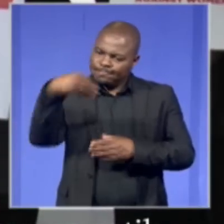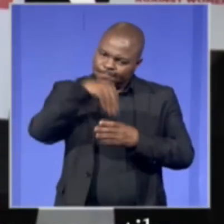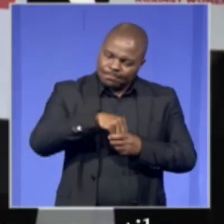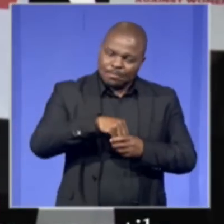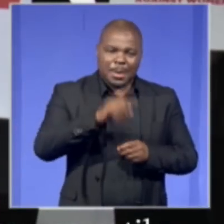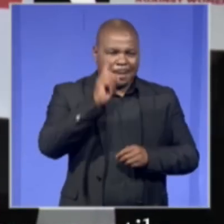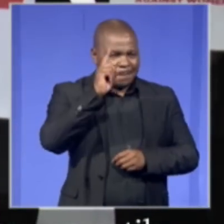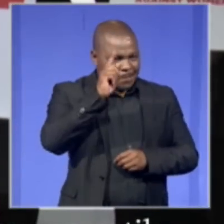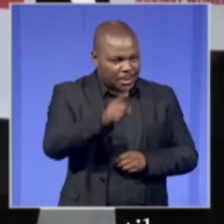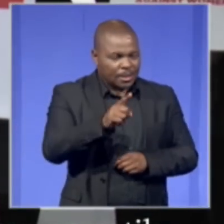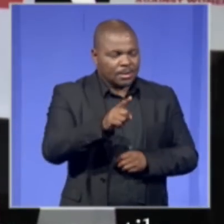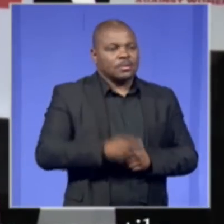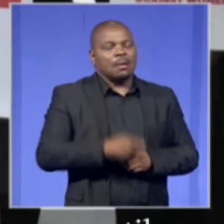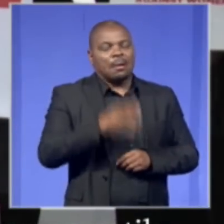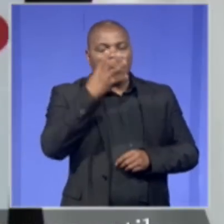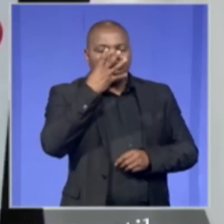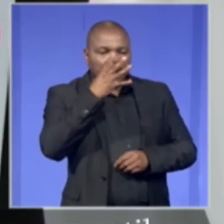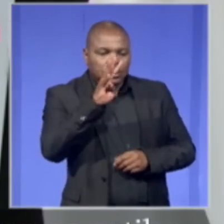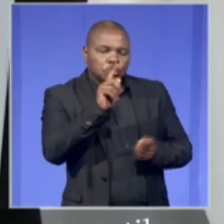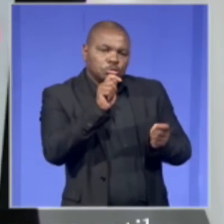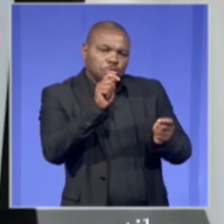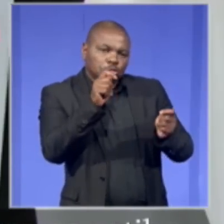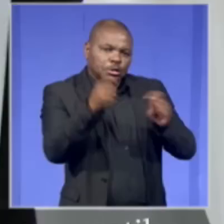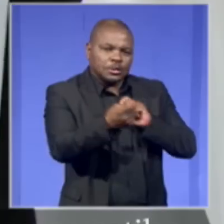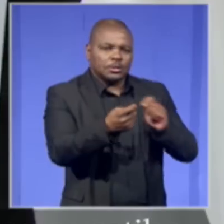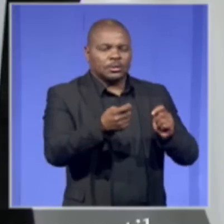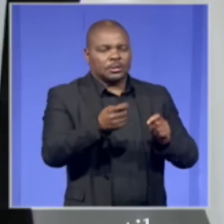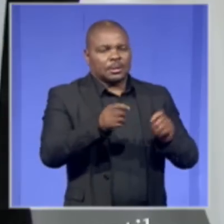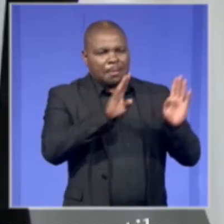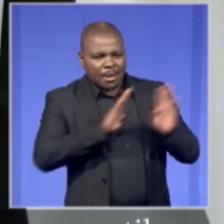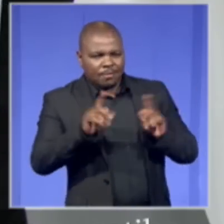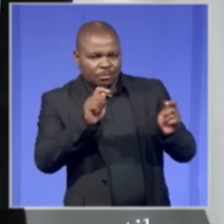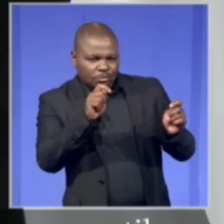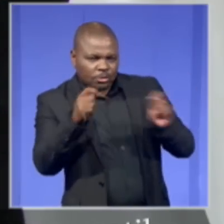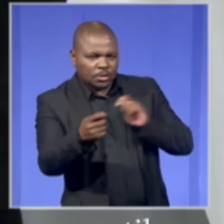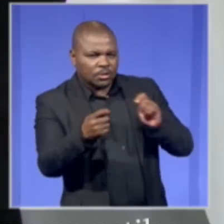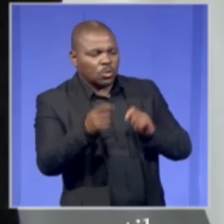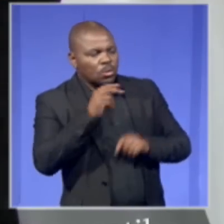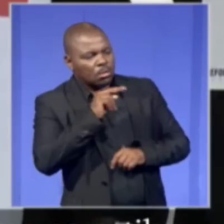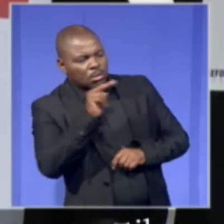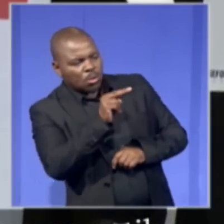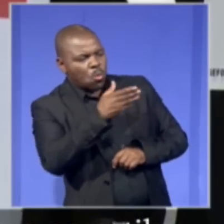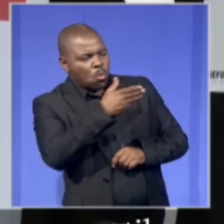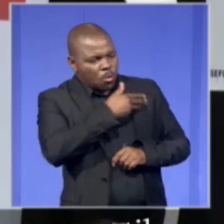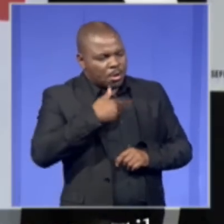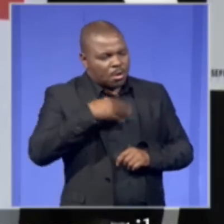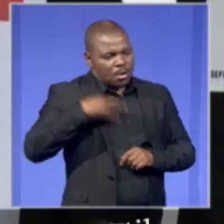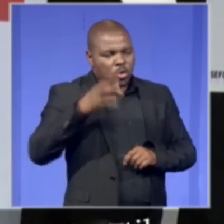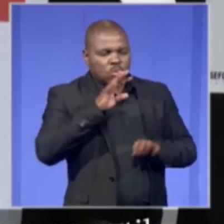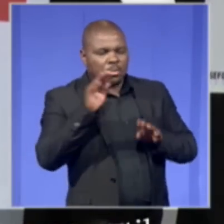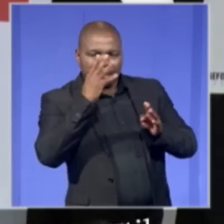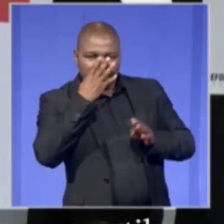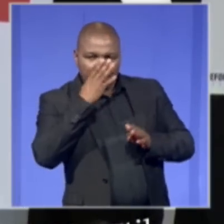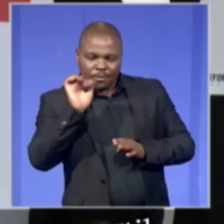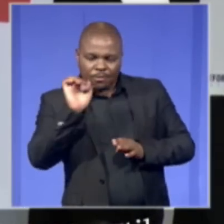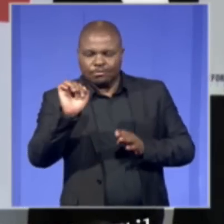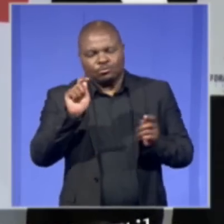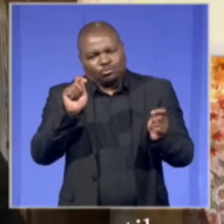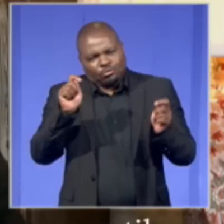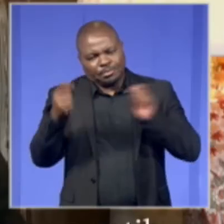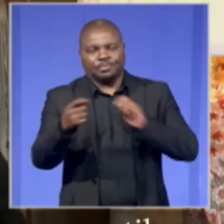changing attitudes and behavior towards the girls and the women of our country.